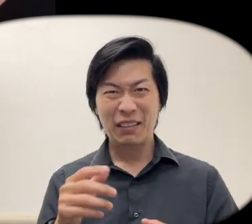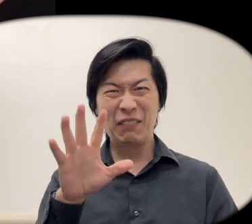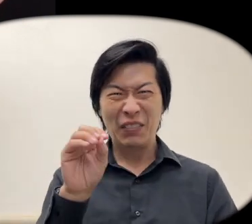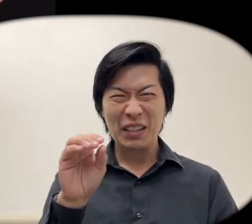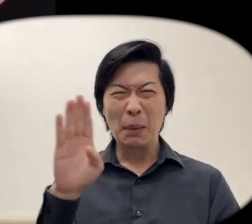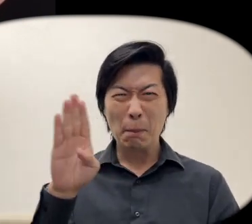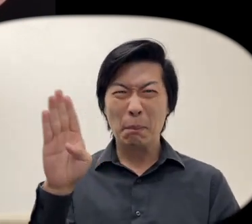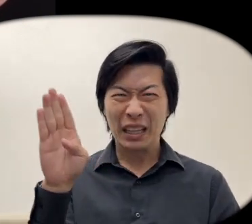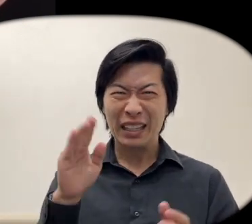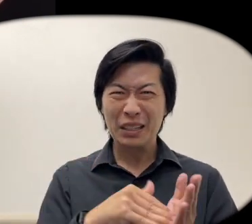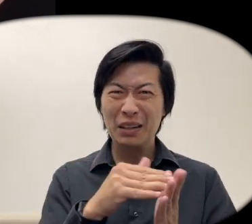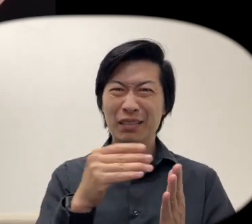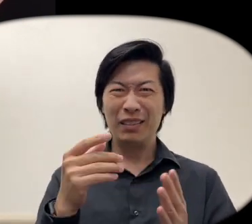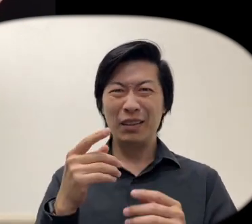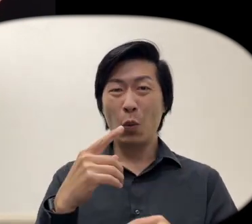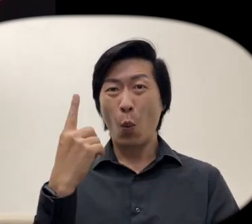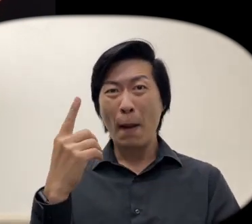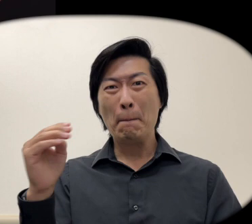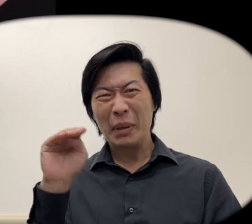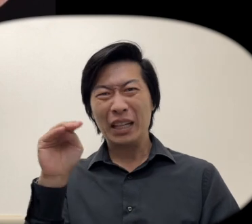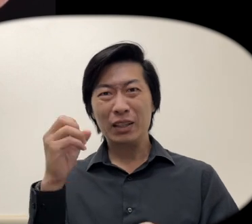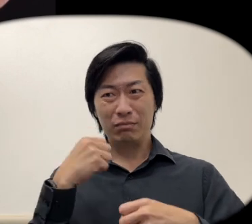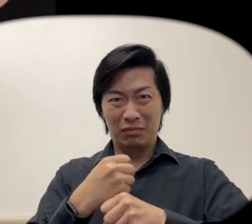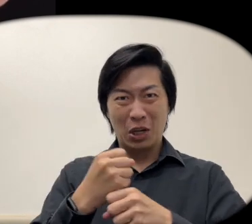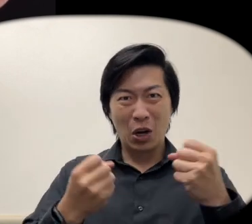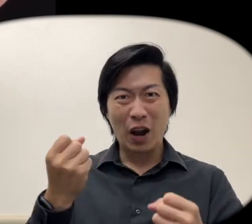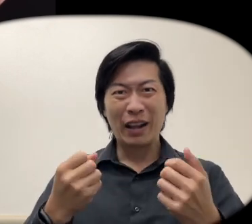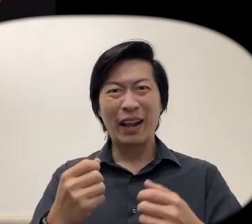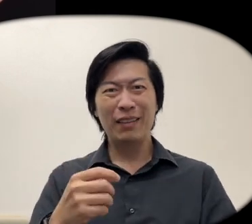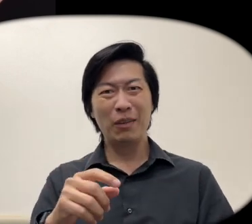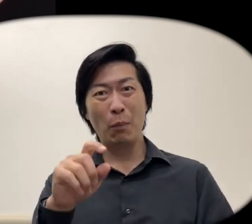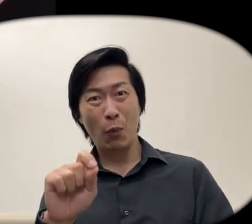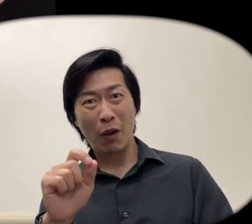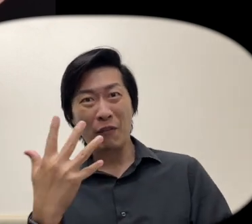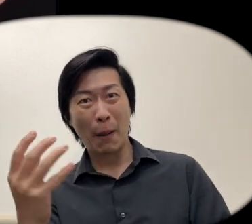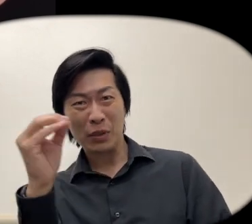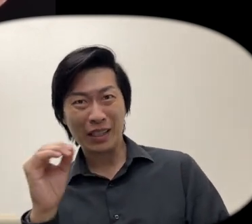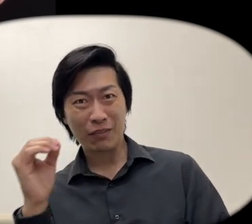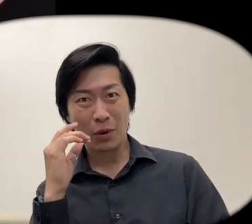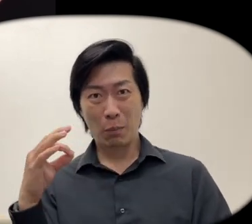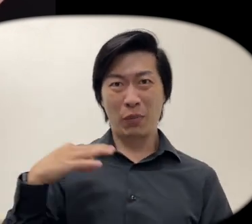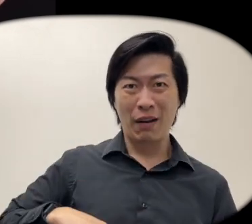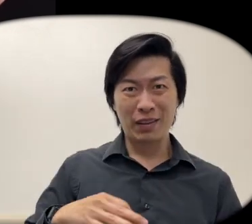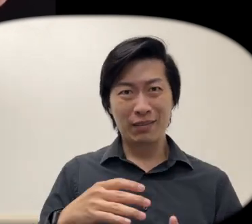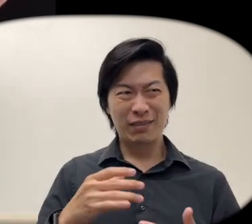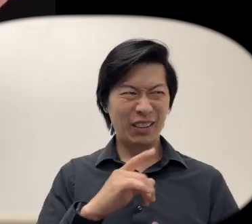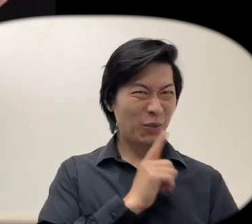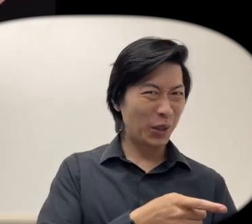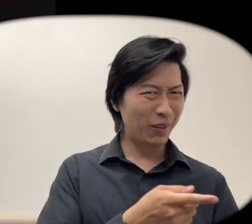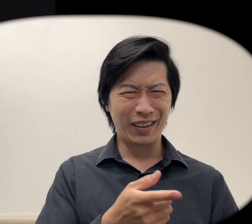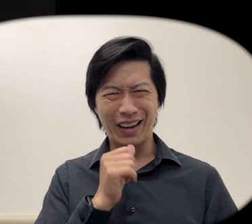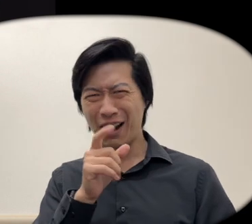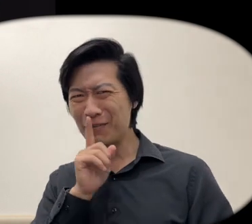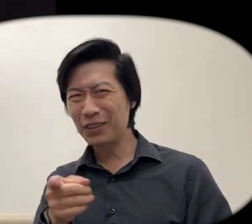year, 0.5% of profitability. Is that real? Is it not real? Let's go ahead and put those numbers in context and